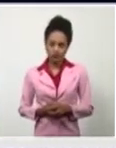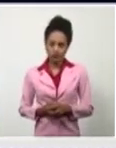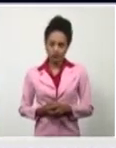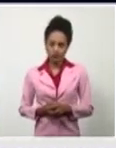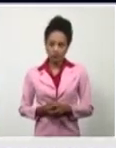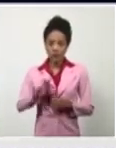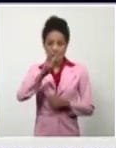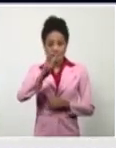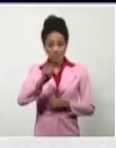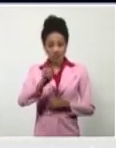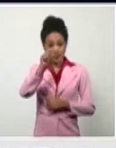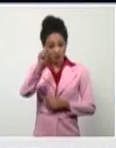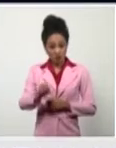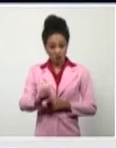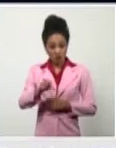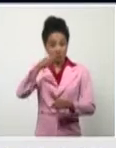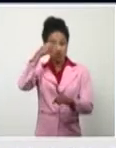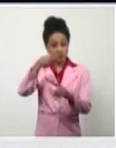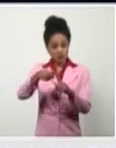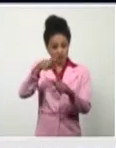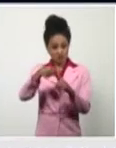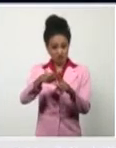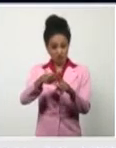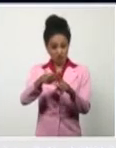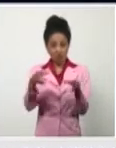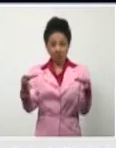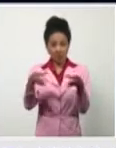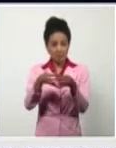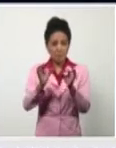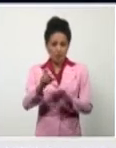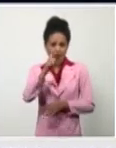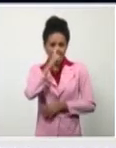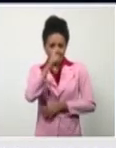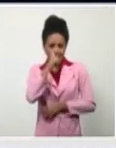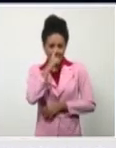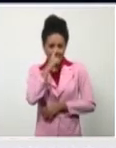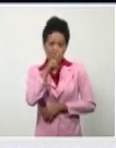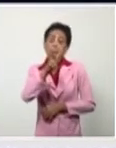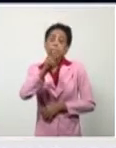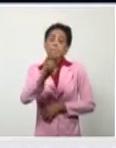The age groups most affected are the group of 20 to